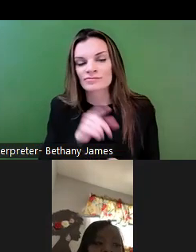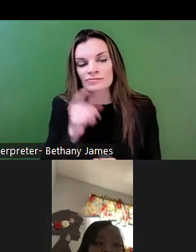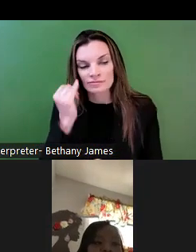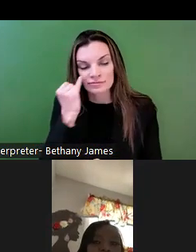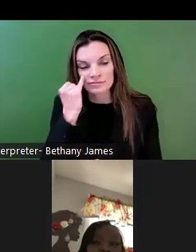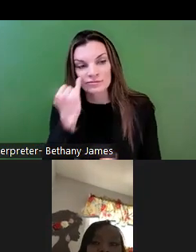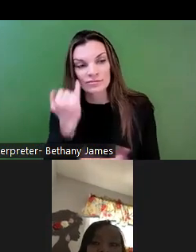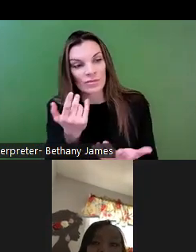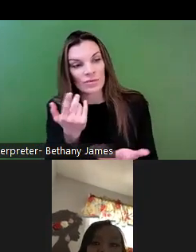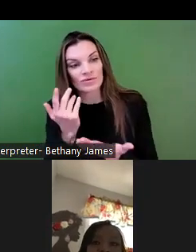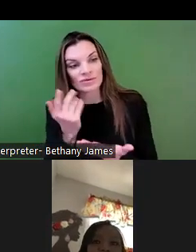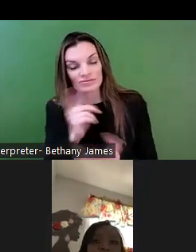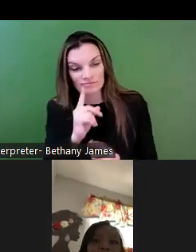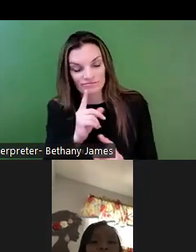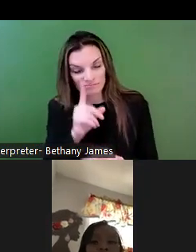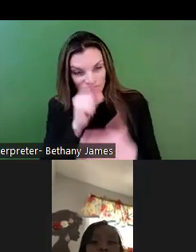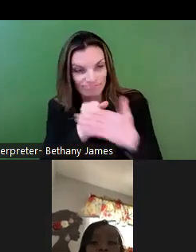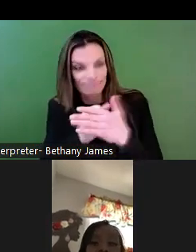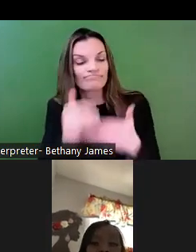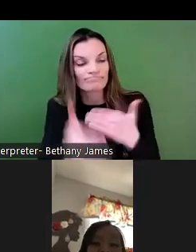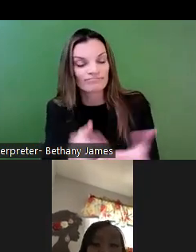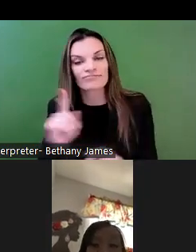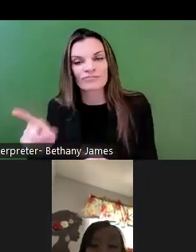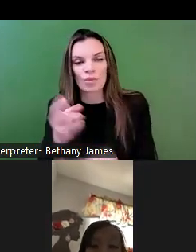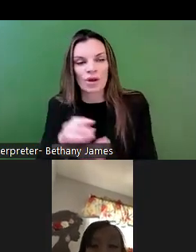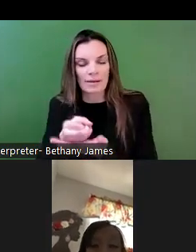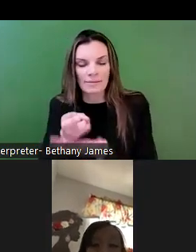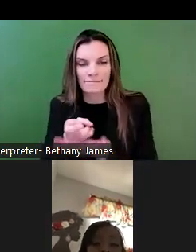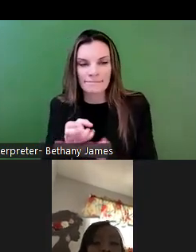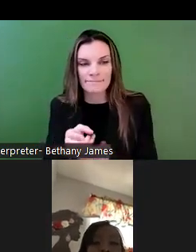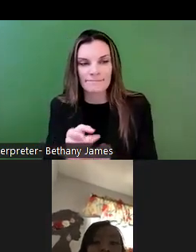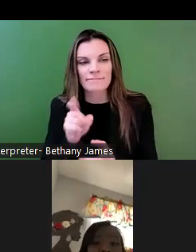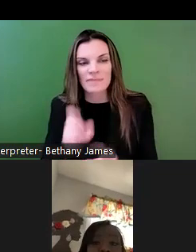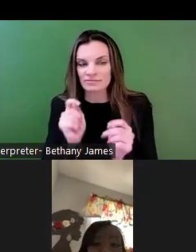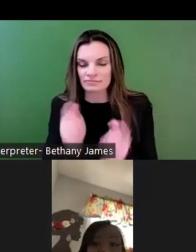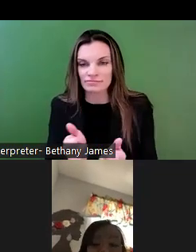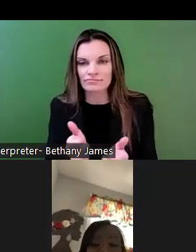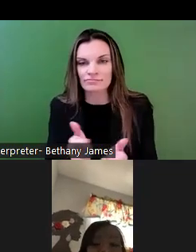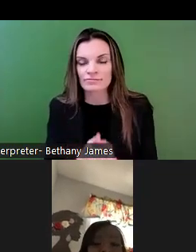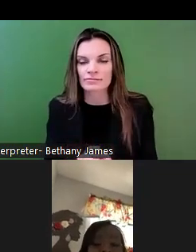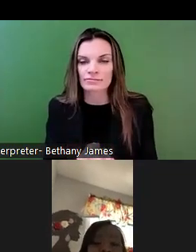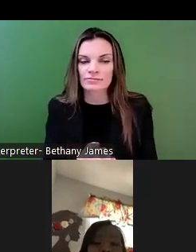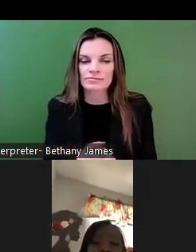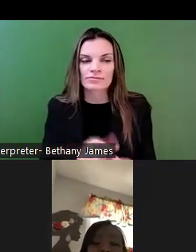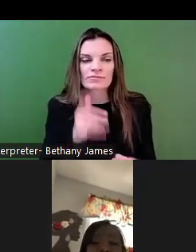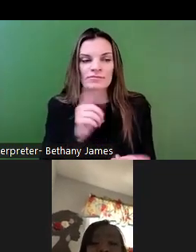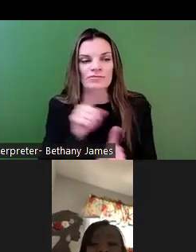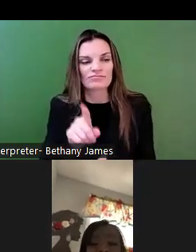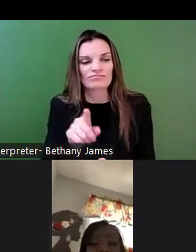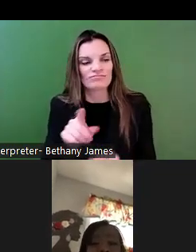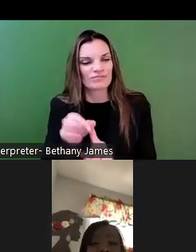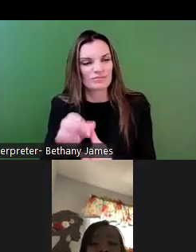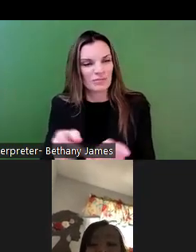after a stroke is identified in the emergency room, this person goes to the neurosurge ICU, where they have all of those treatments that we had, and then right